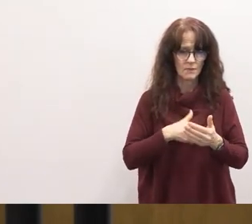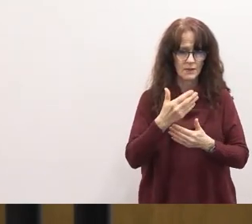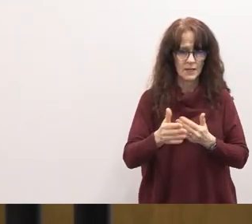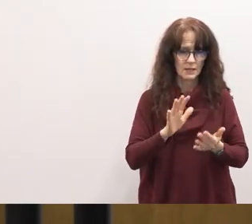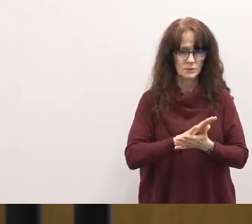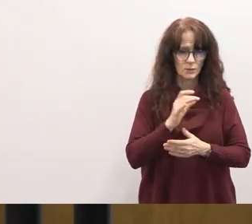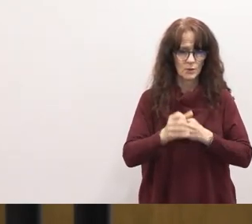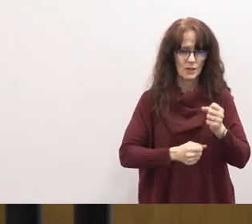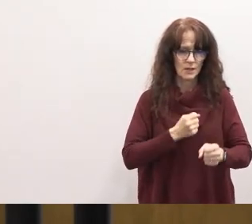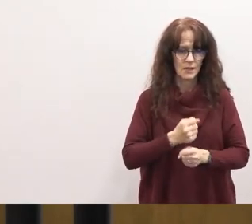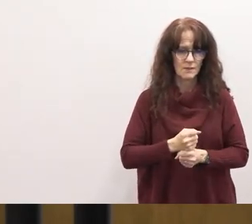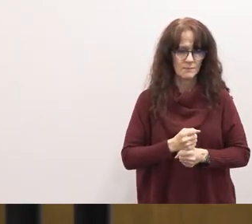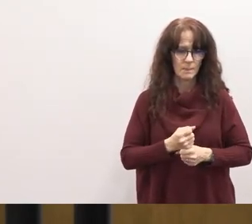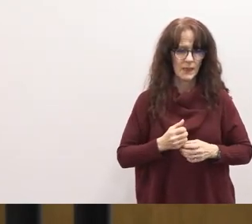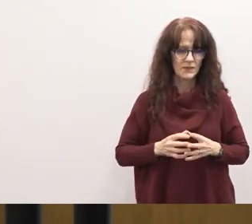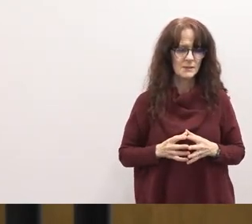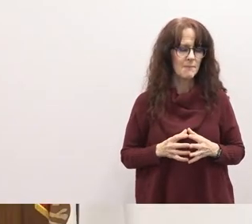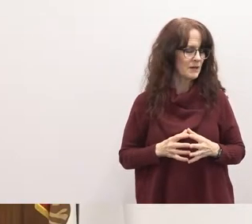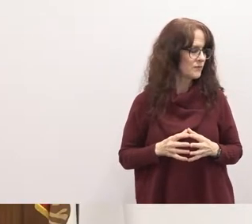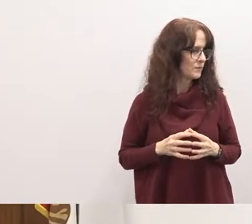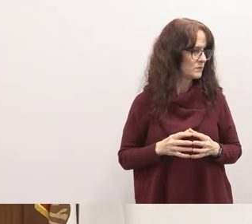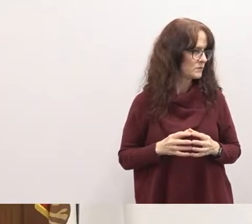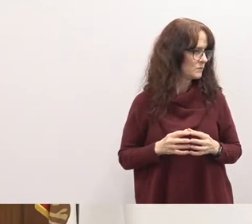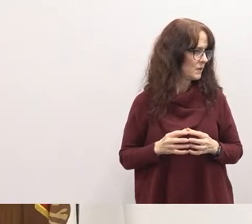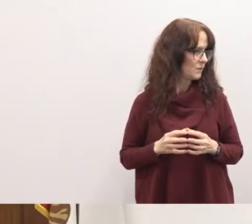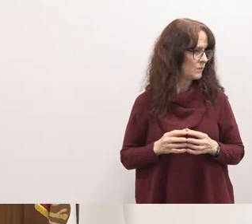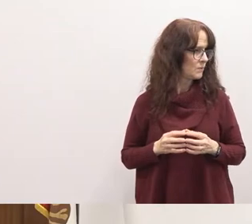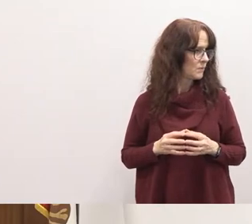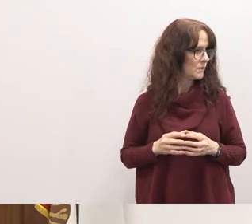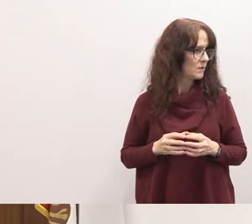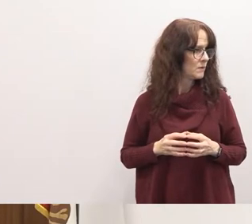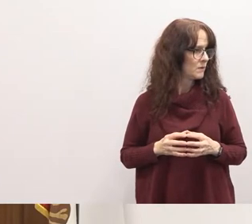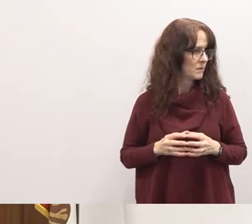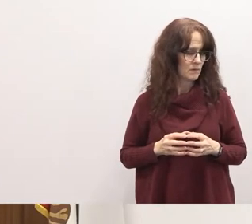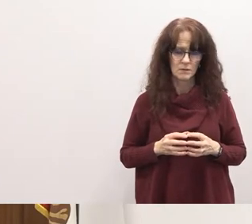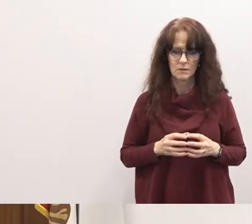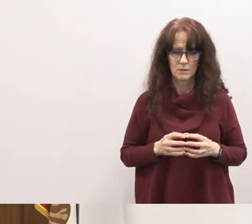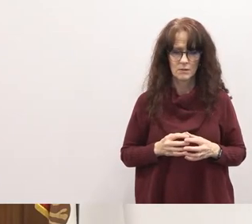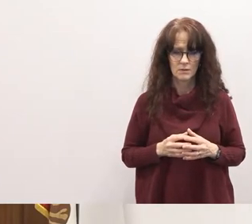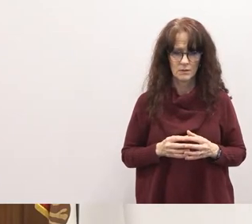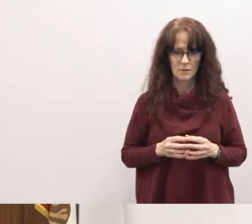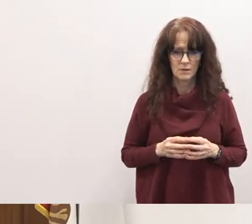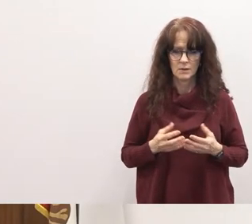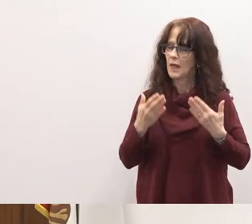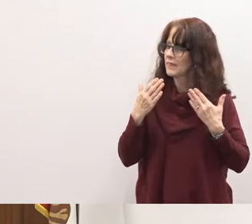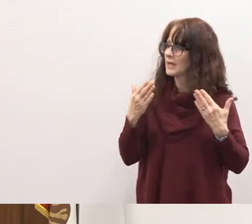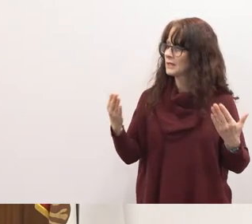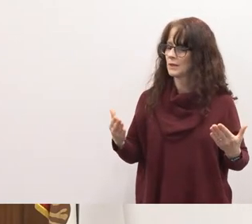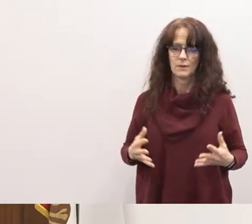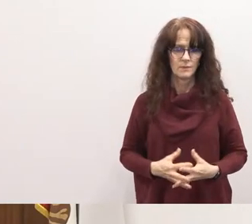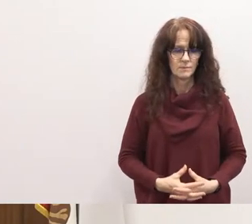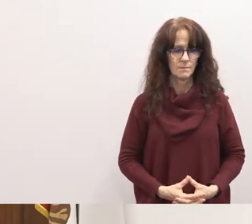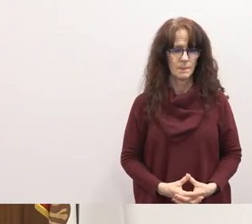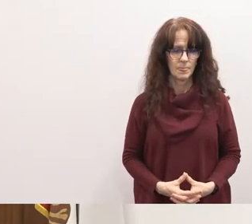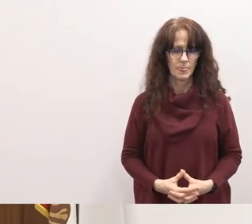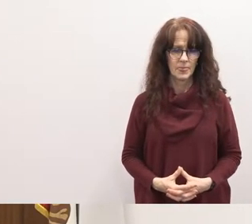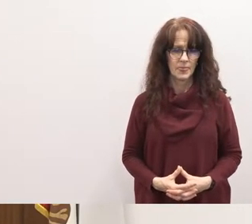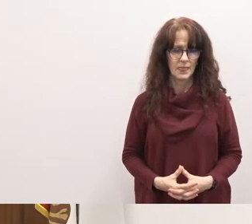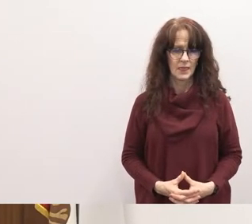year. That's my report. Thank you. Thank you. Dr.